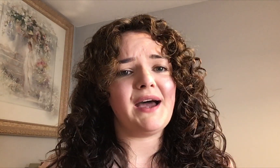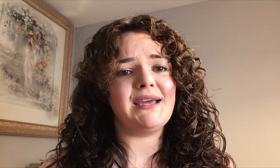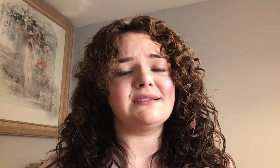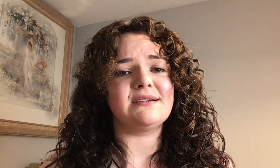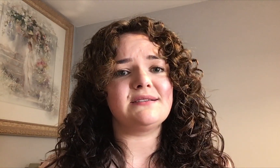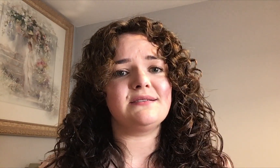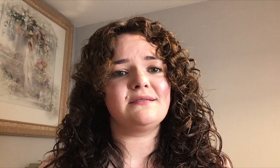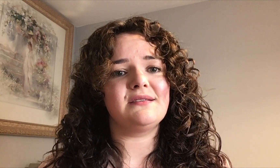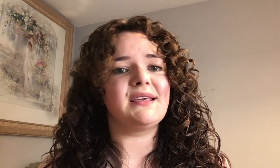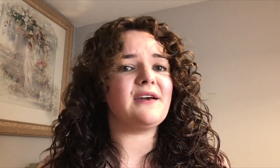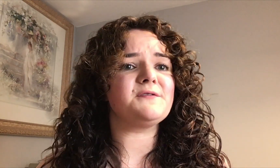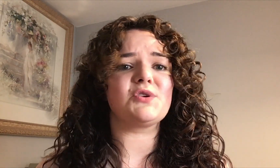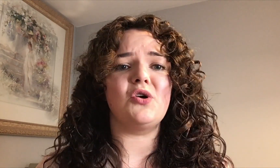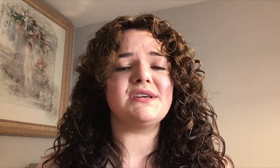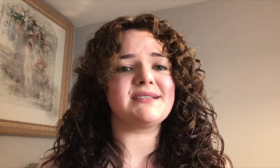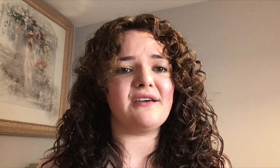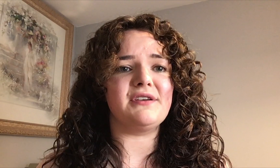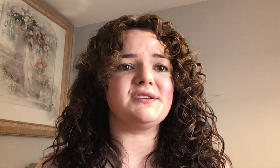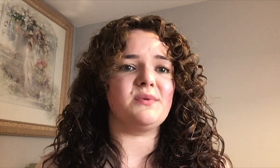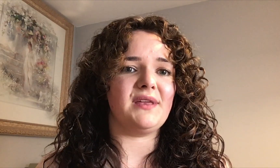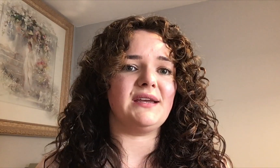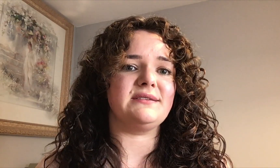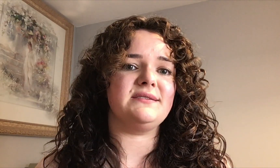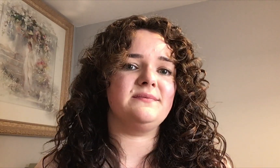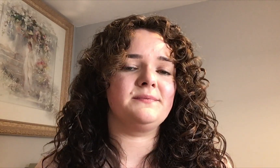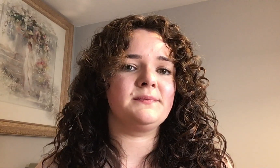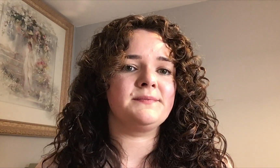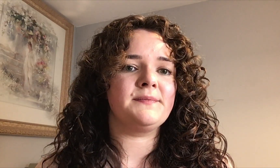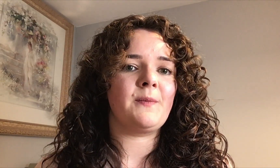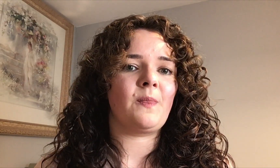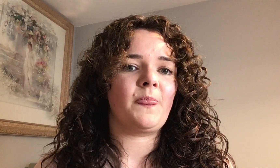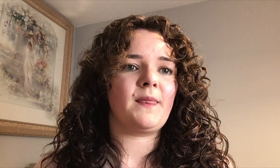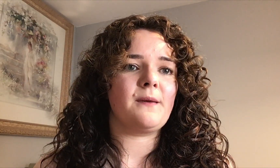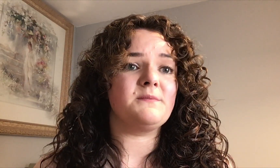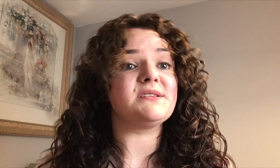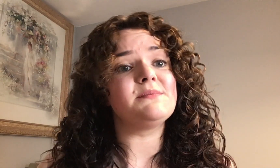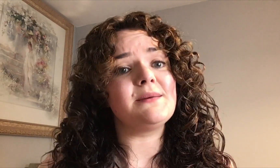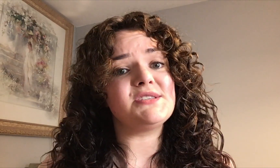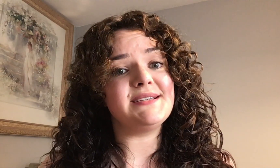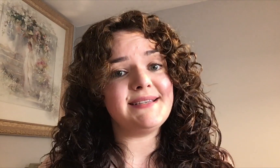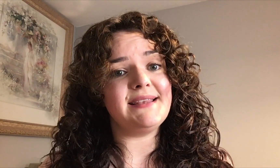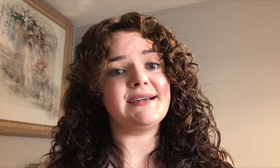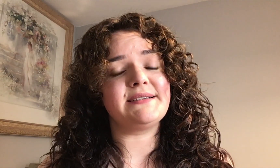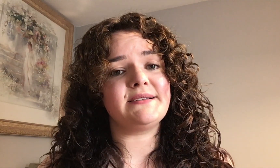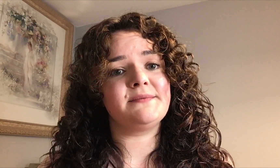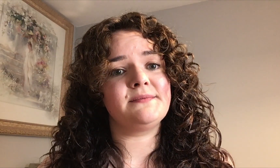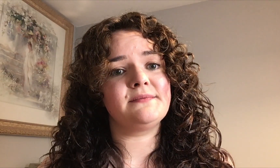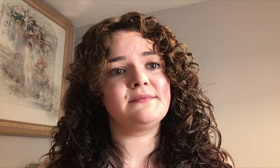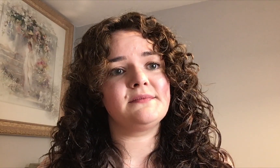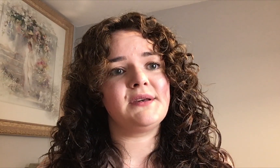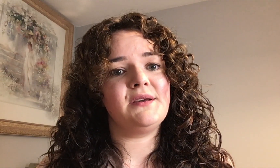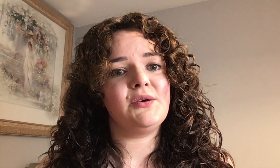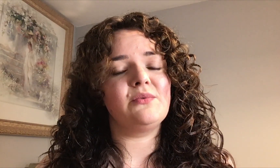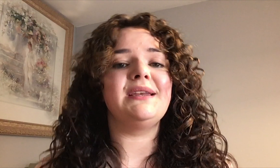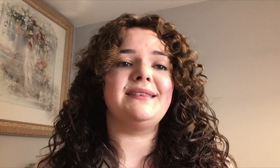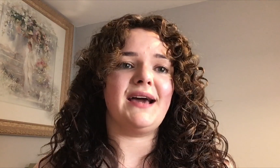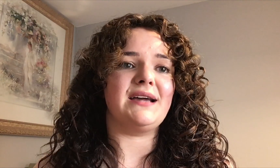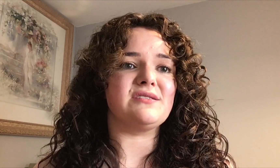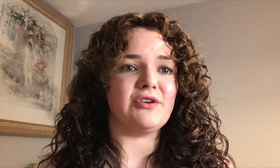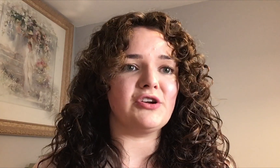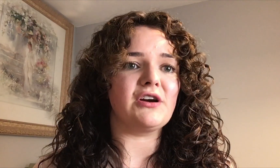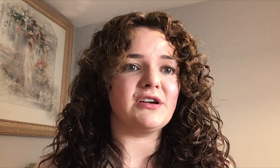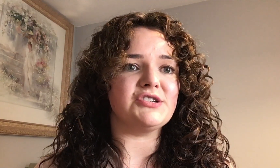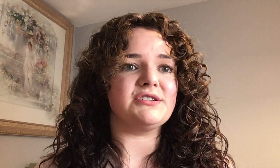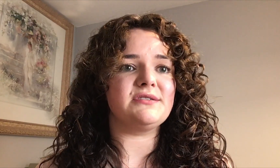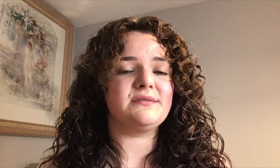of God behind us, the gifts God has given us within us. But sometimes to see this, we need the